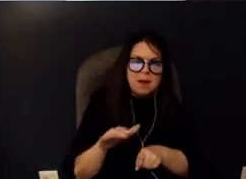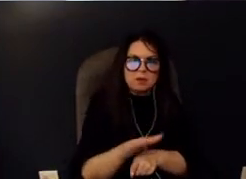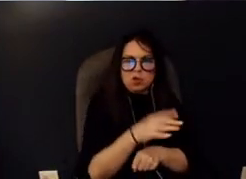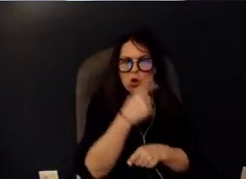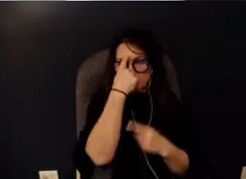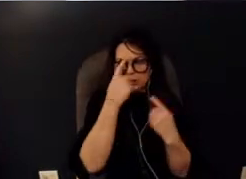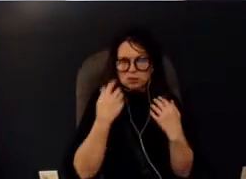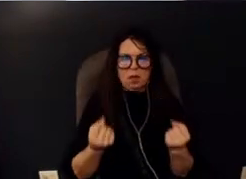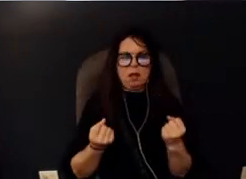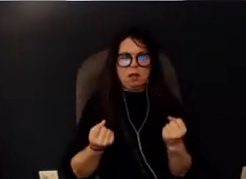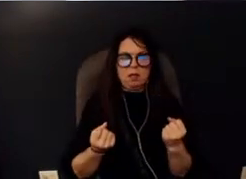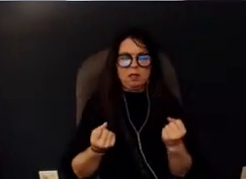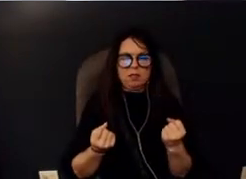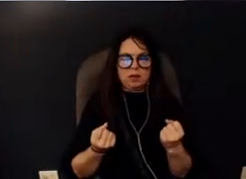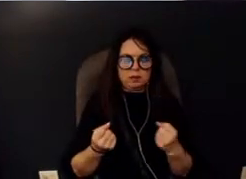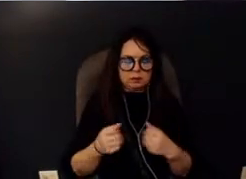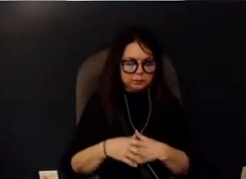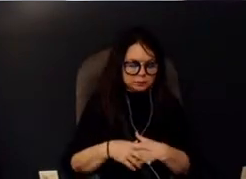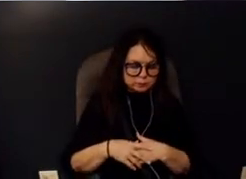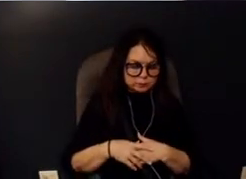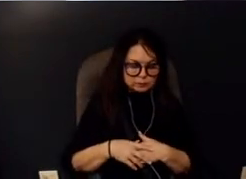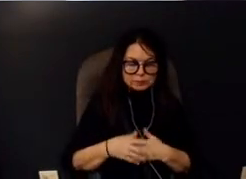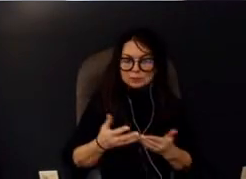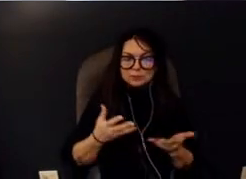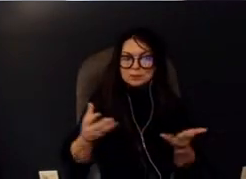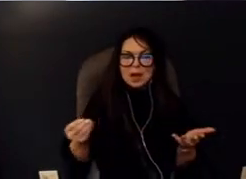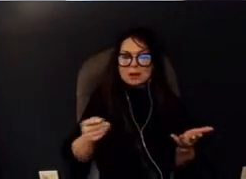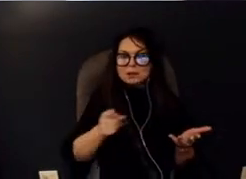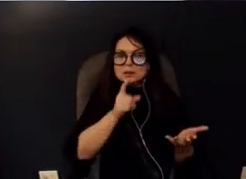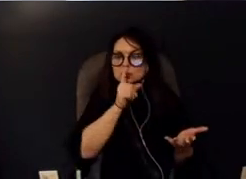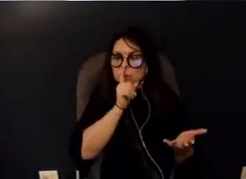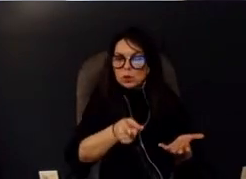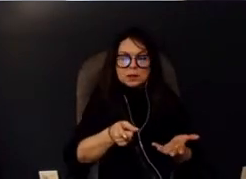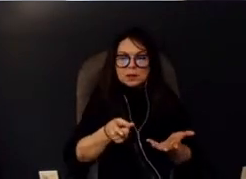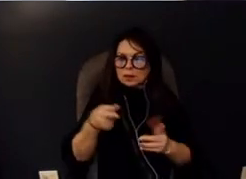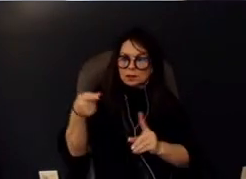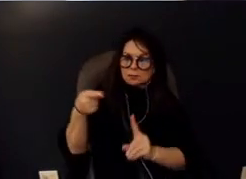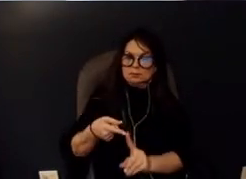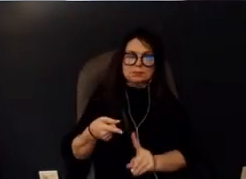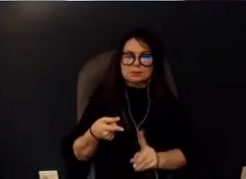And colleagues, the fact is that there are no simple solutions.